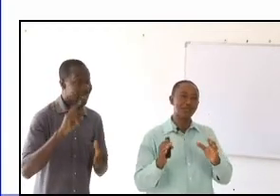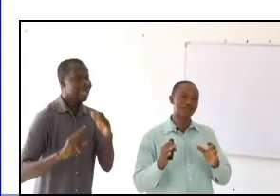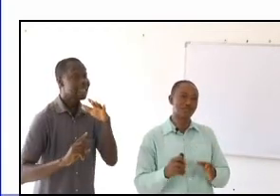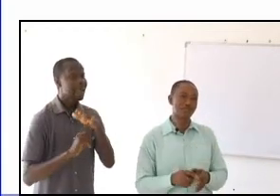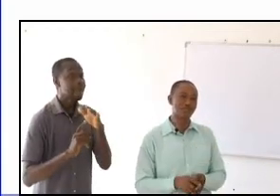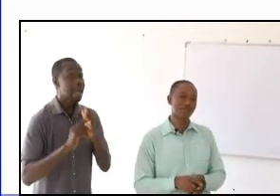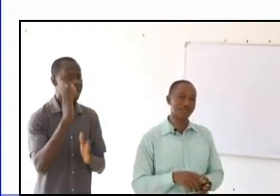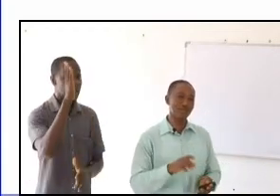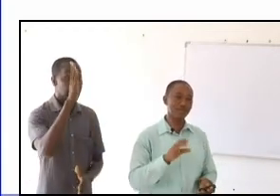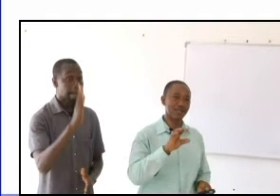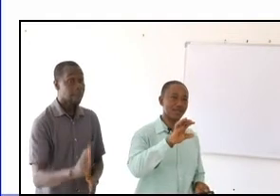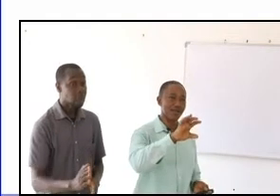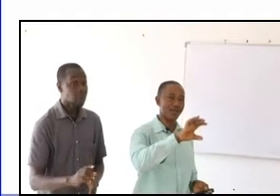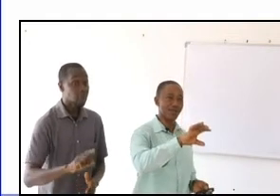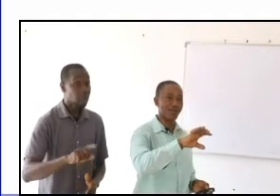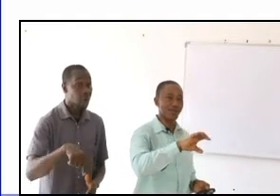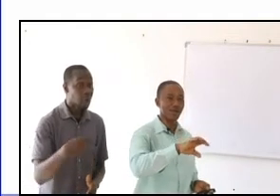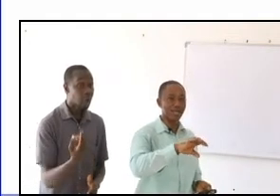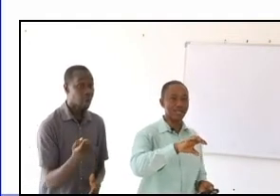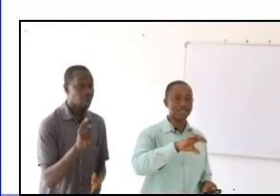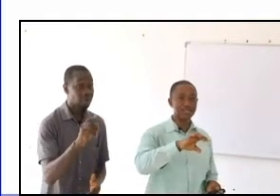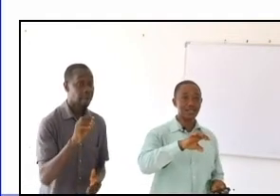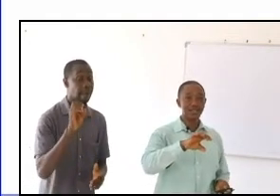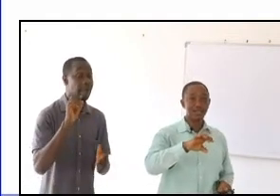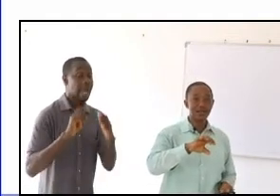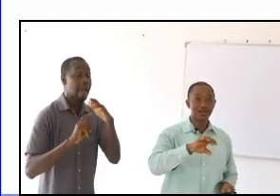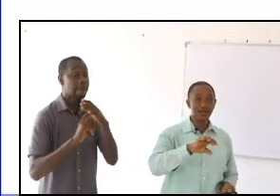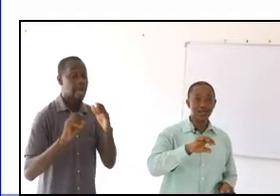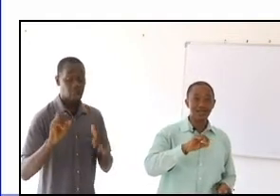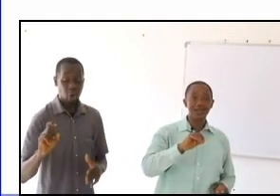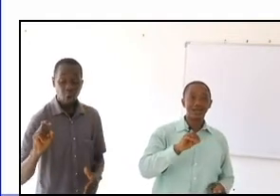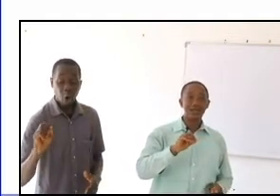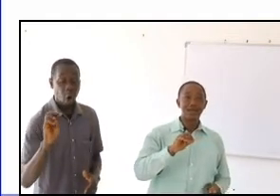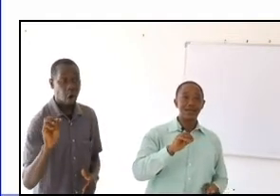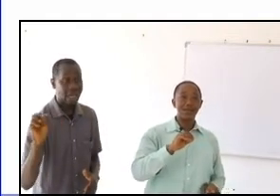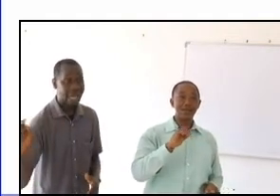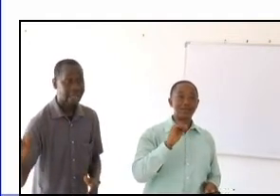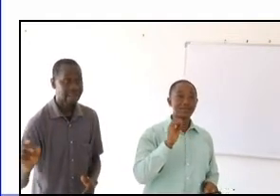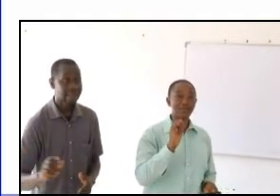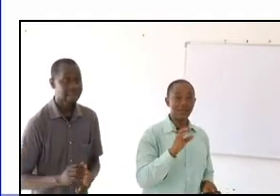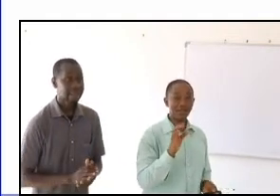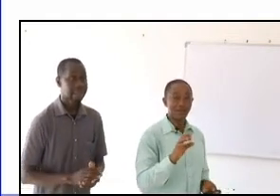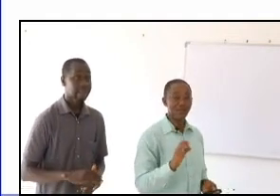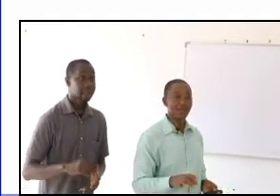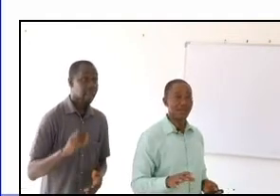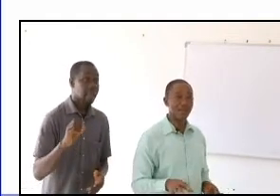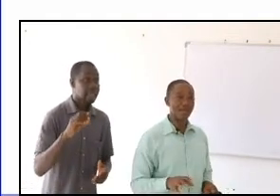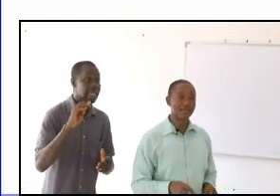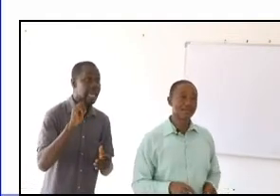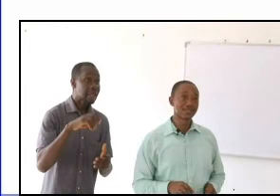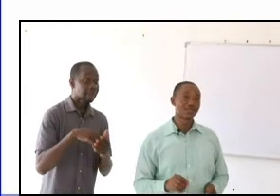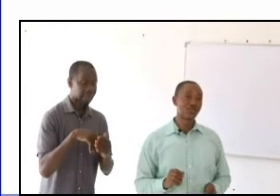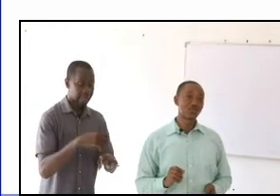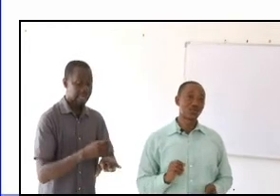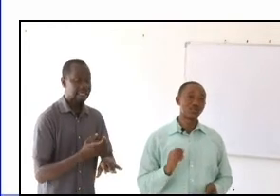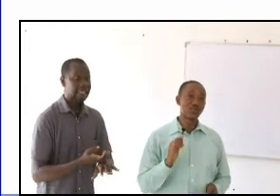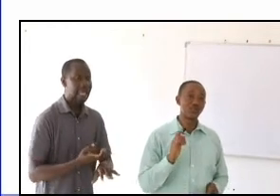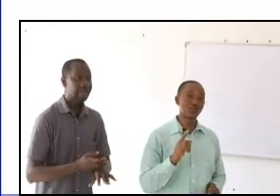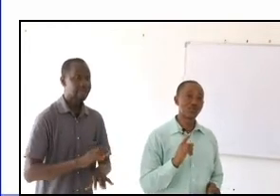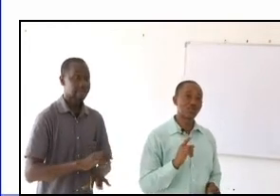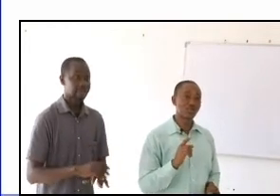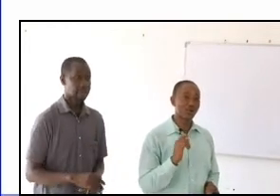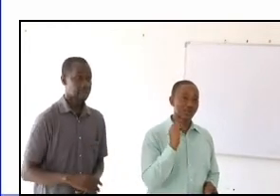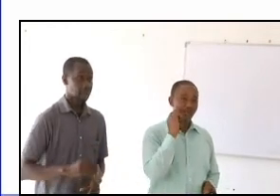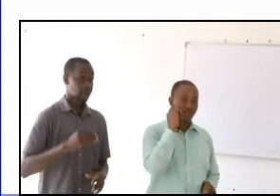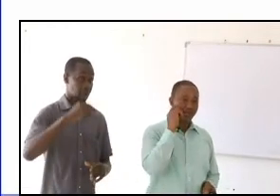or the positions of the main organs, right? The main endocrine glands. So if